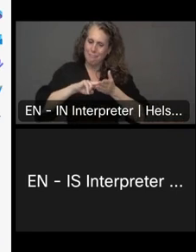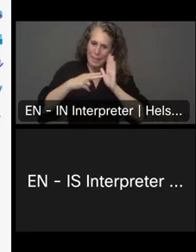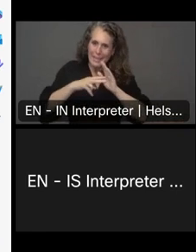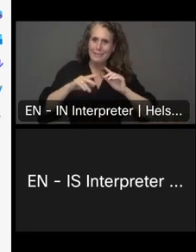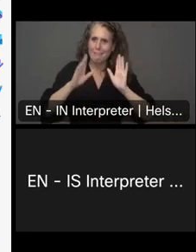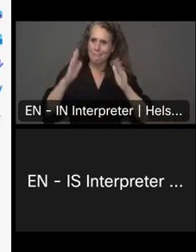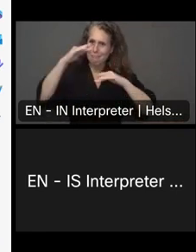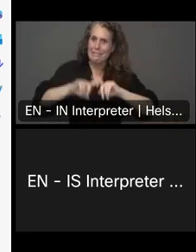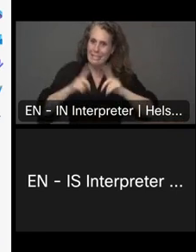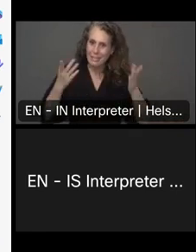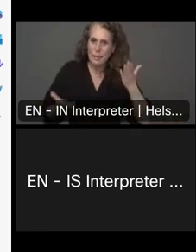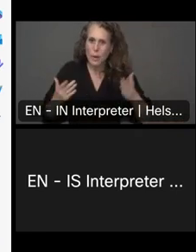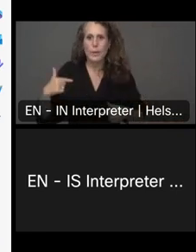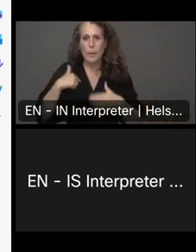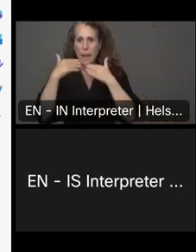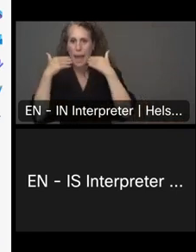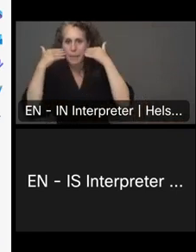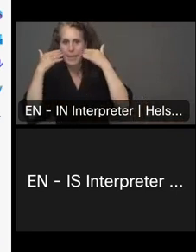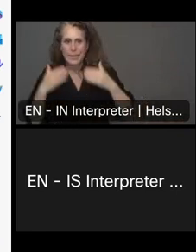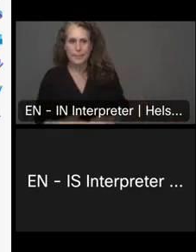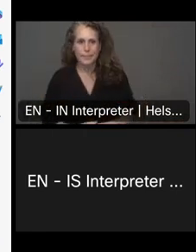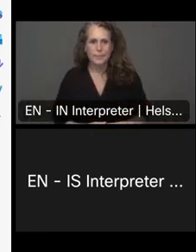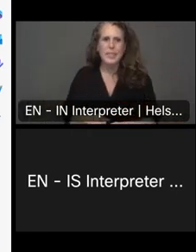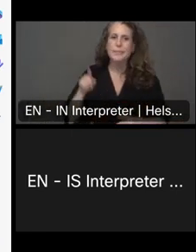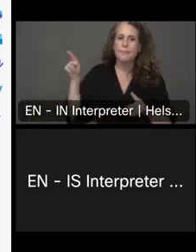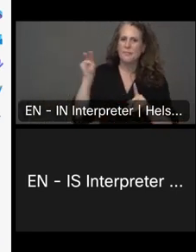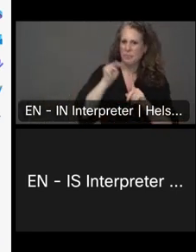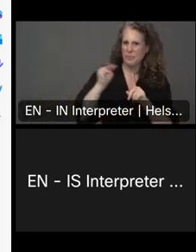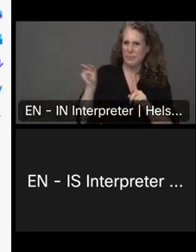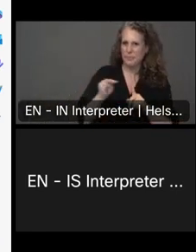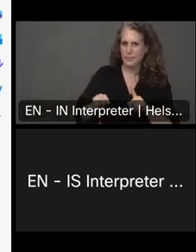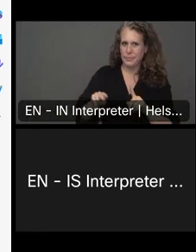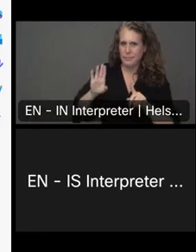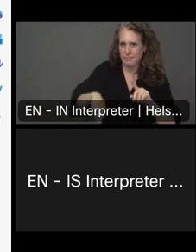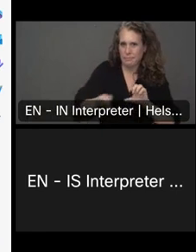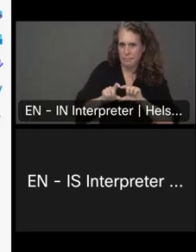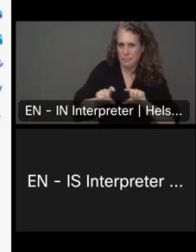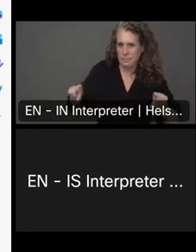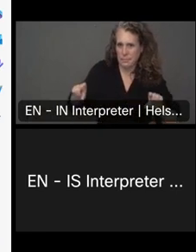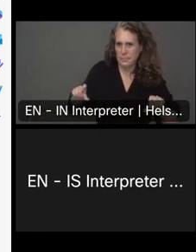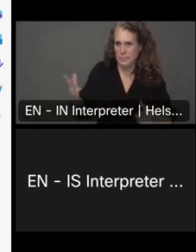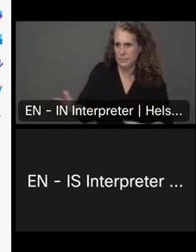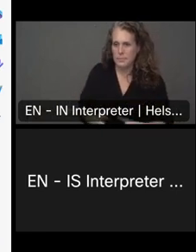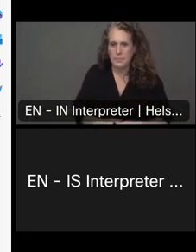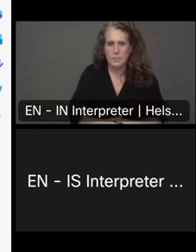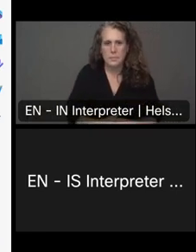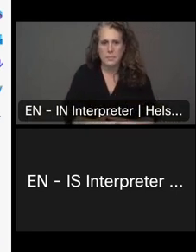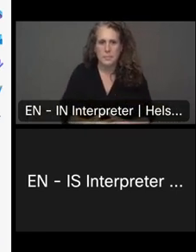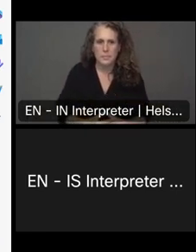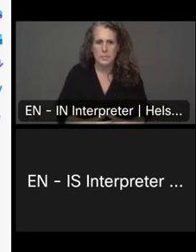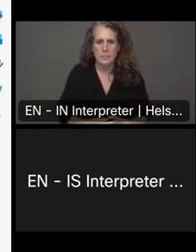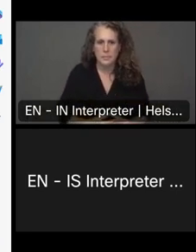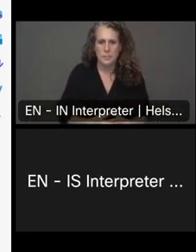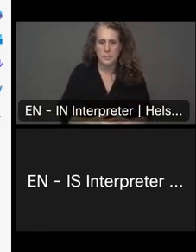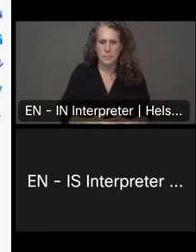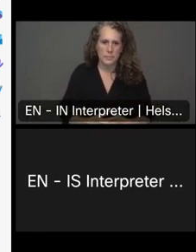beyond a simple utterance of X, when un-X is a contradictory that you're denying rather than a contrary? So to